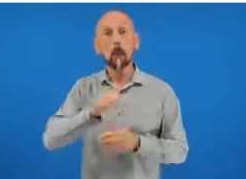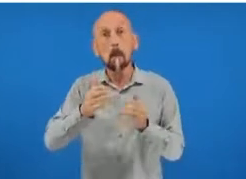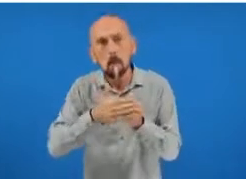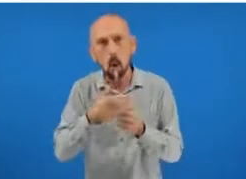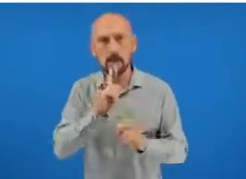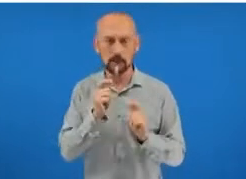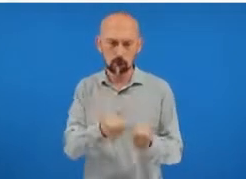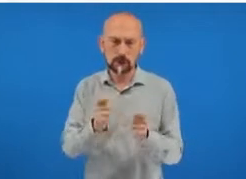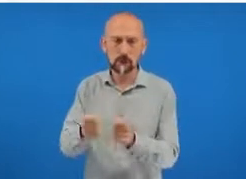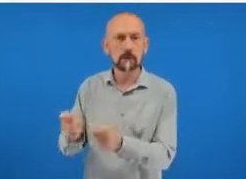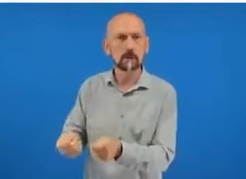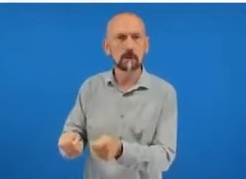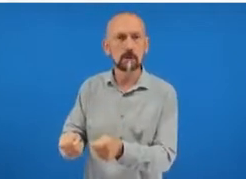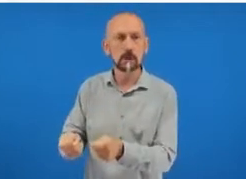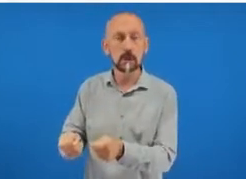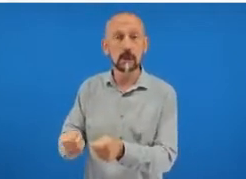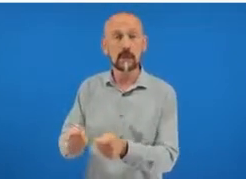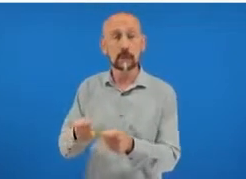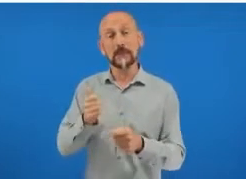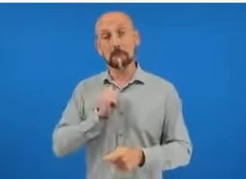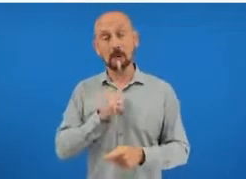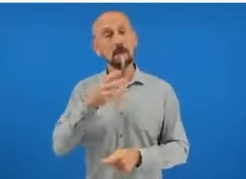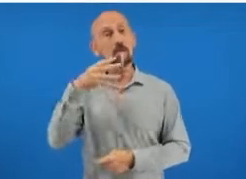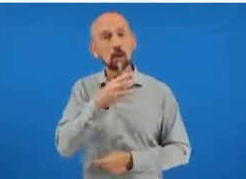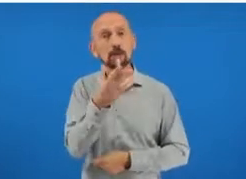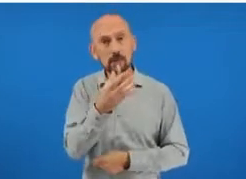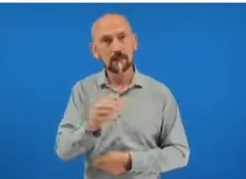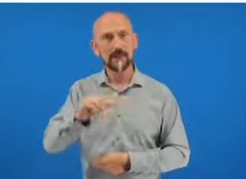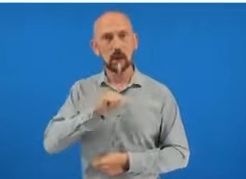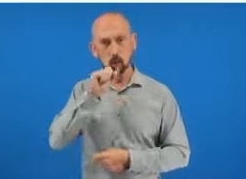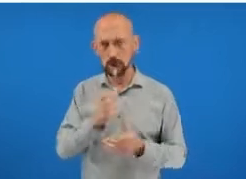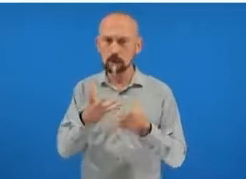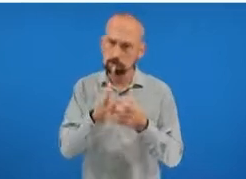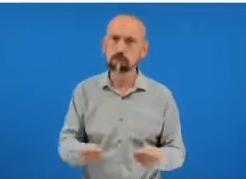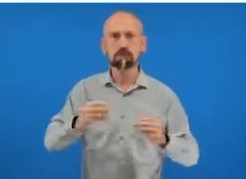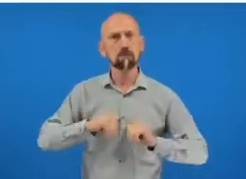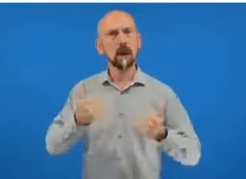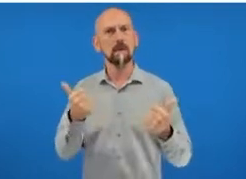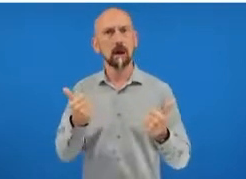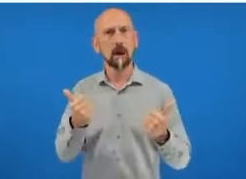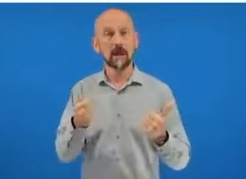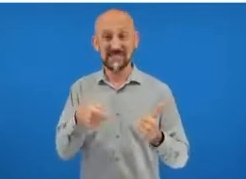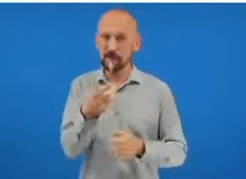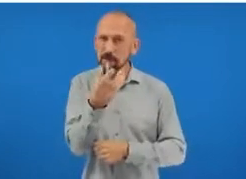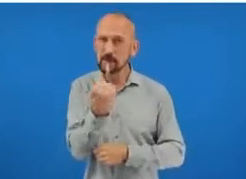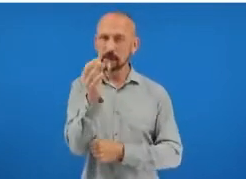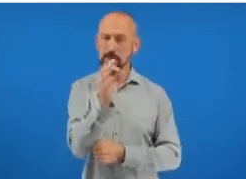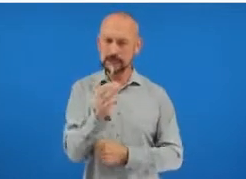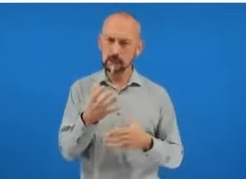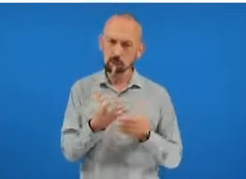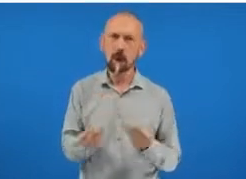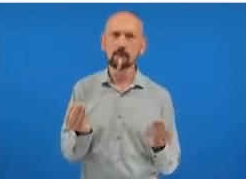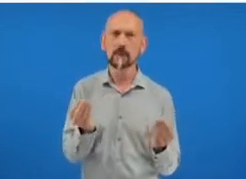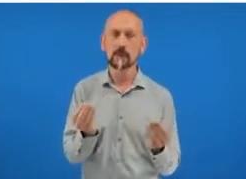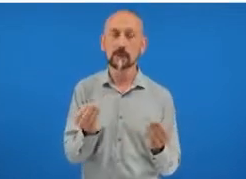450,000 of them would recover, so a sort of 50% recovery rate, as expected by NICE guidelines. So